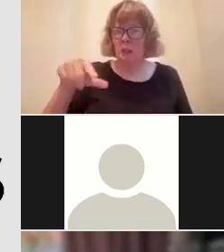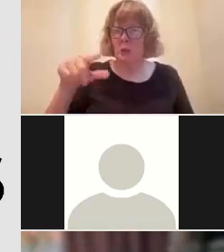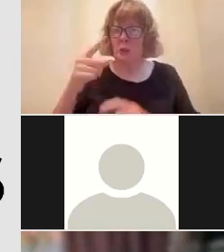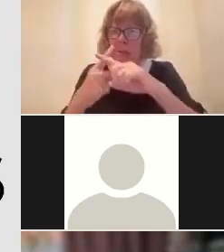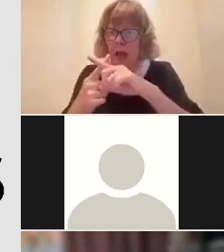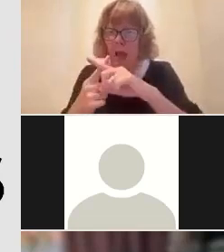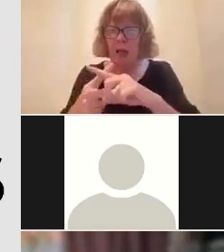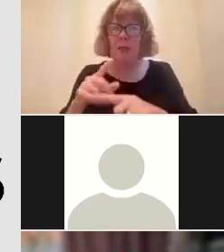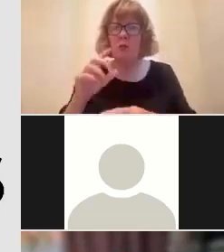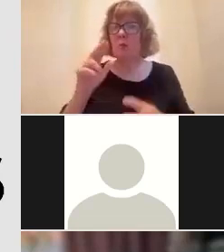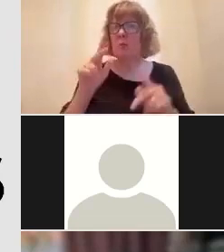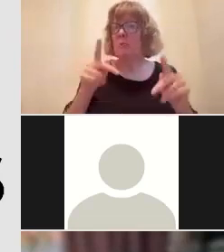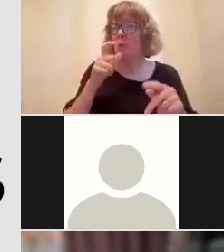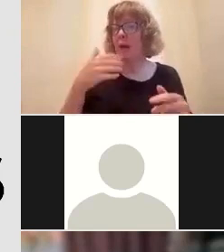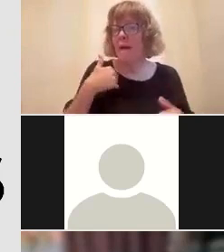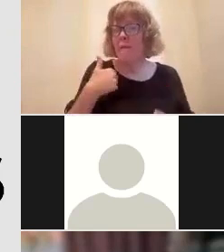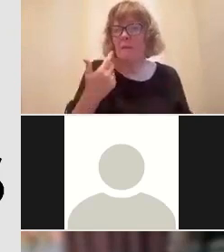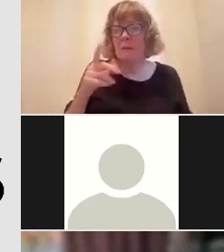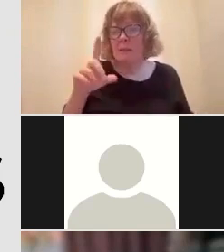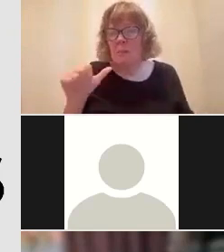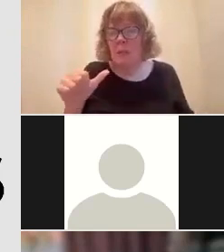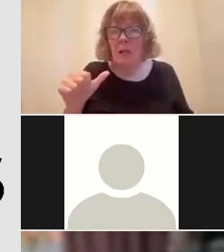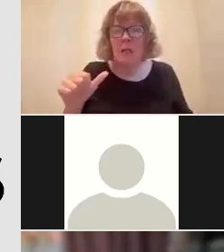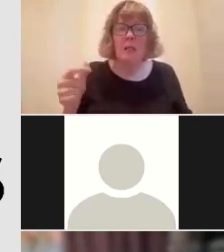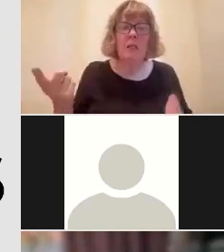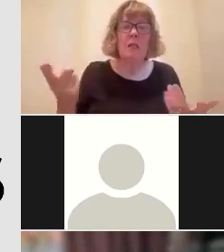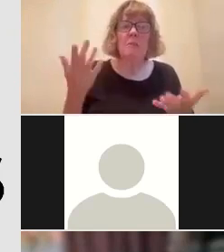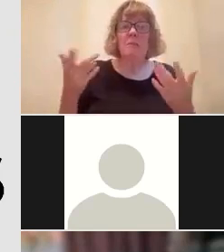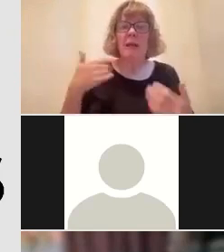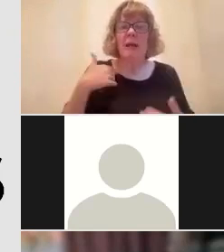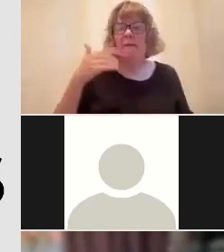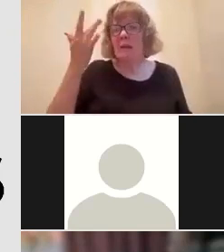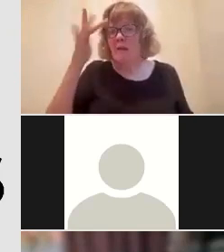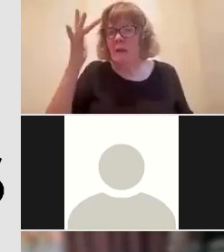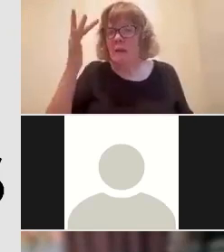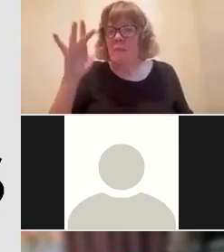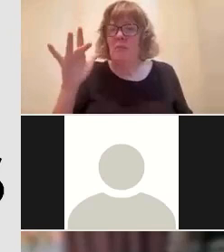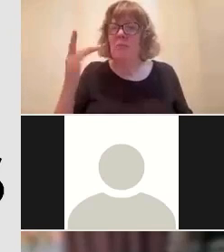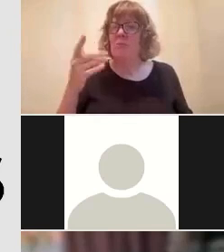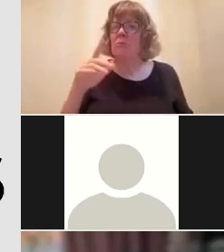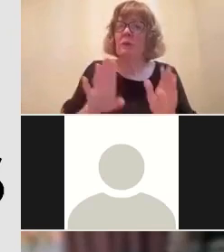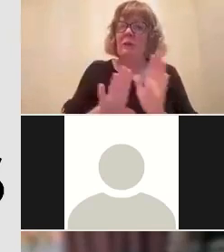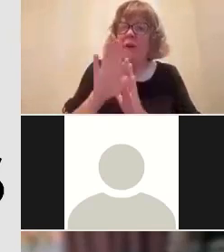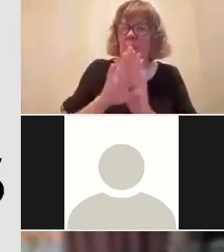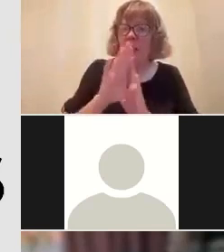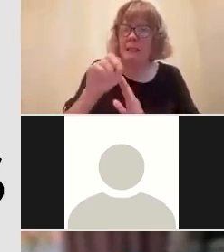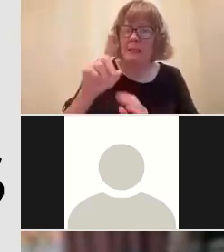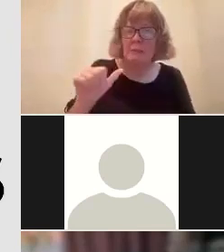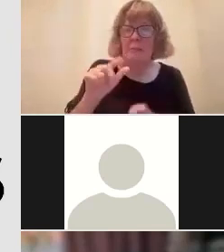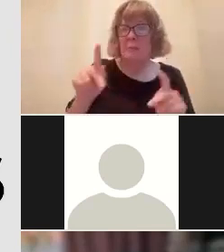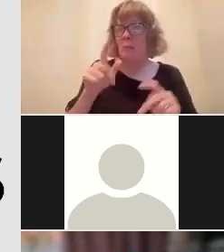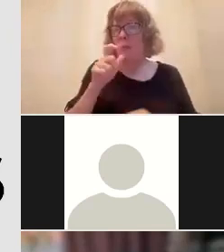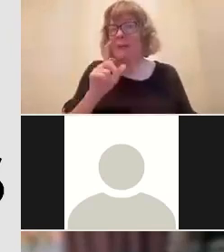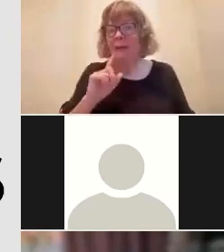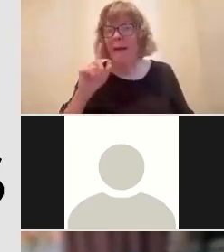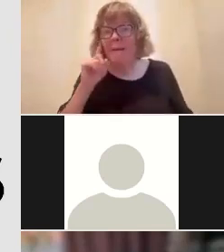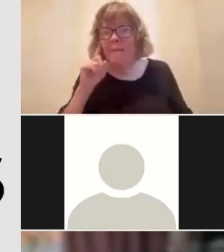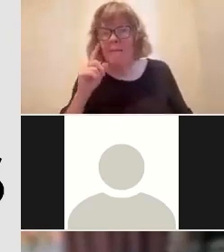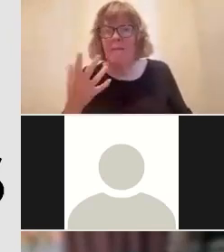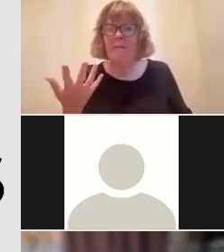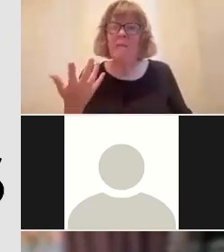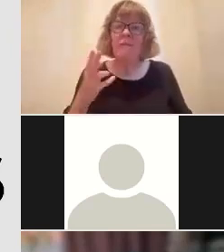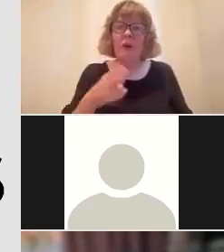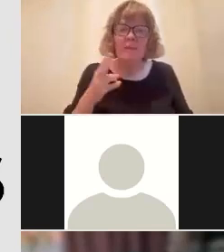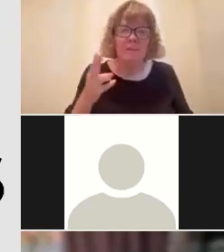with disabilities, survivors with intellectual or developmental disabilities, survivors who are deaf, hard of hearing,